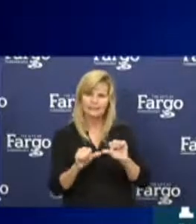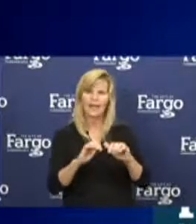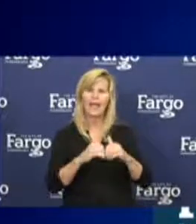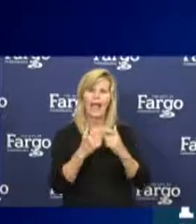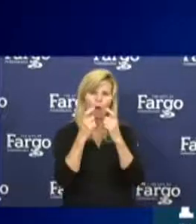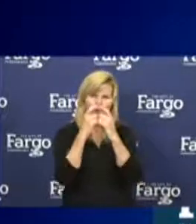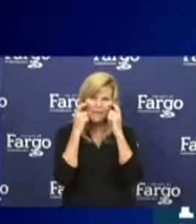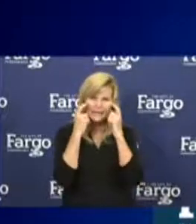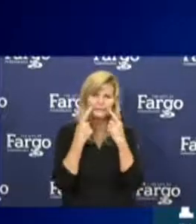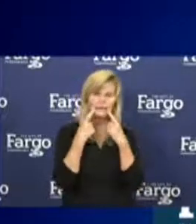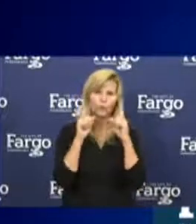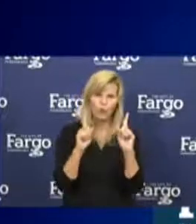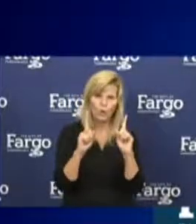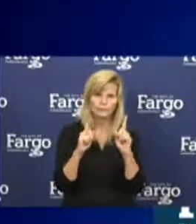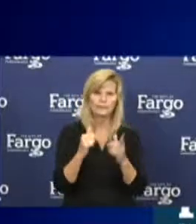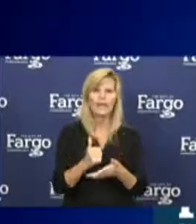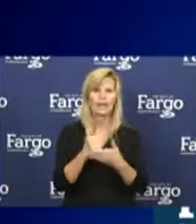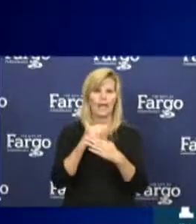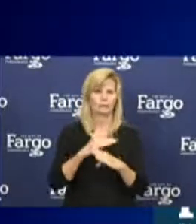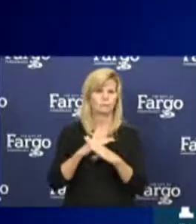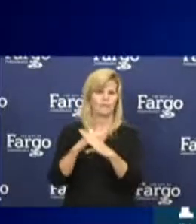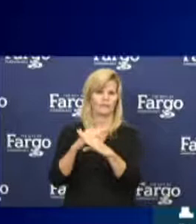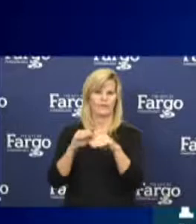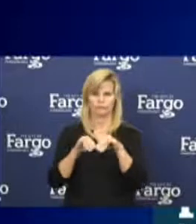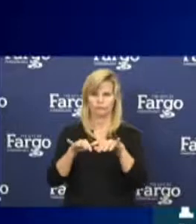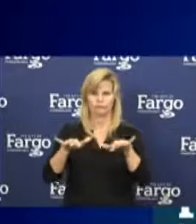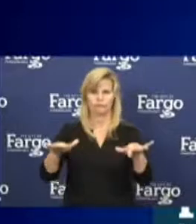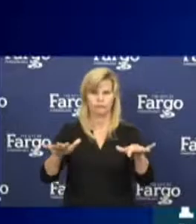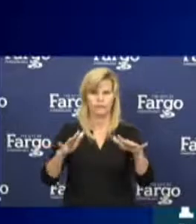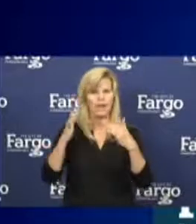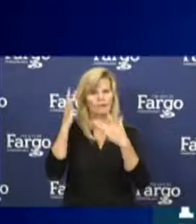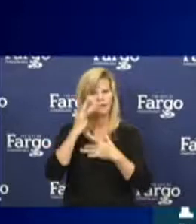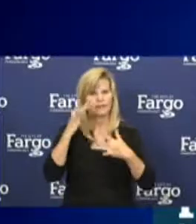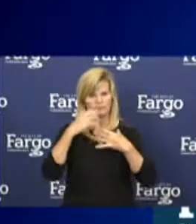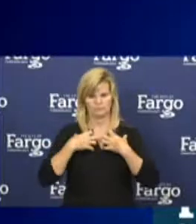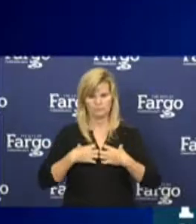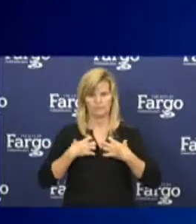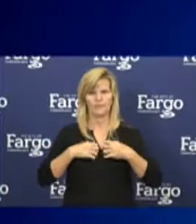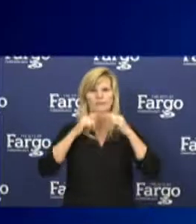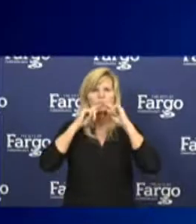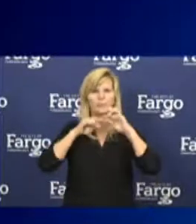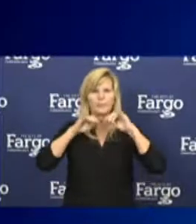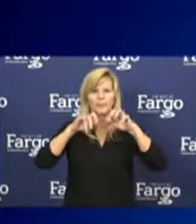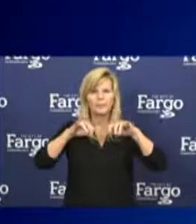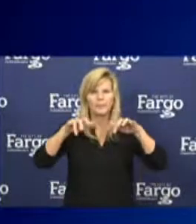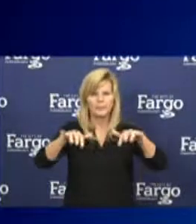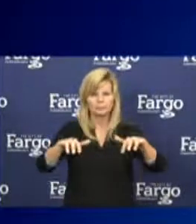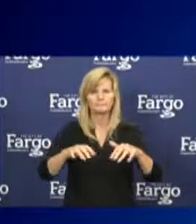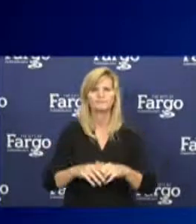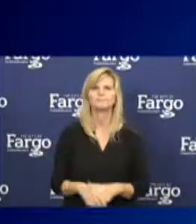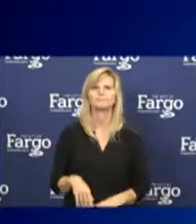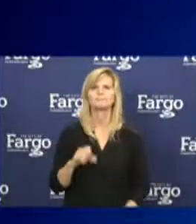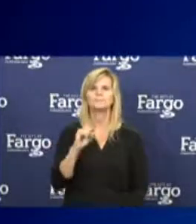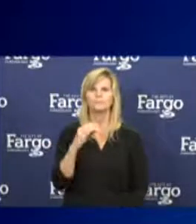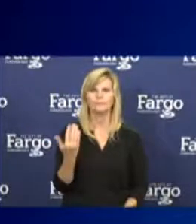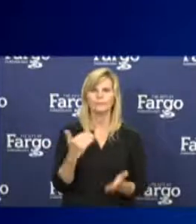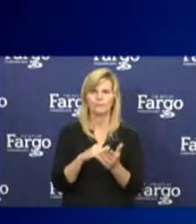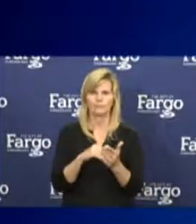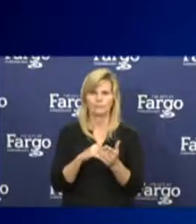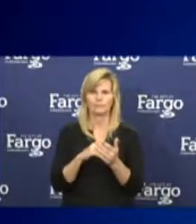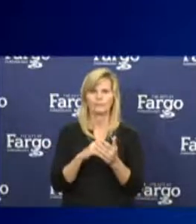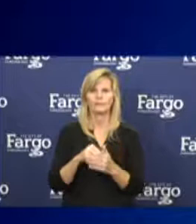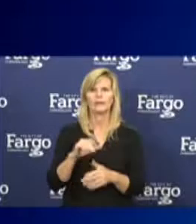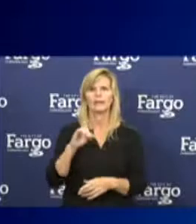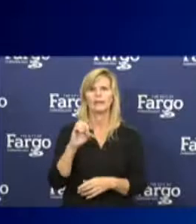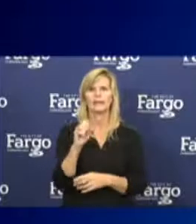masking works and helps prevent the emission of potentially infectious respiratory droplets. So just to reiterate what DESI